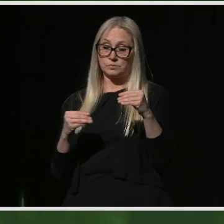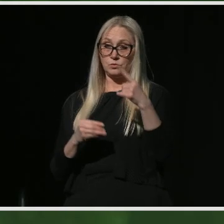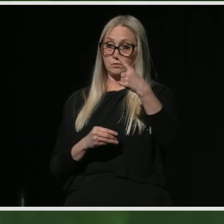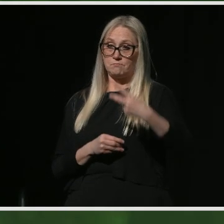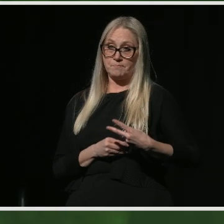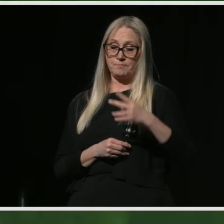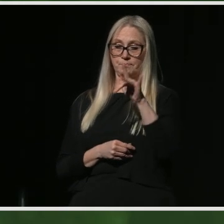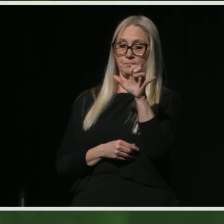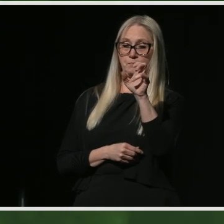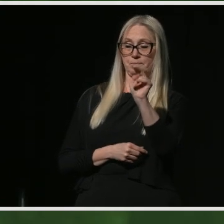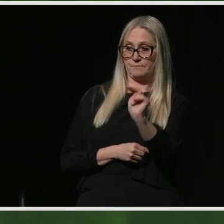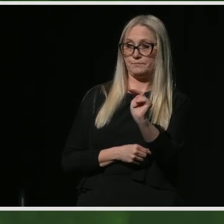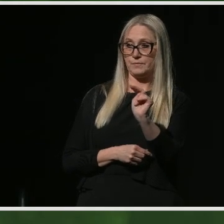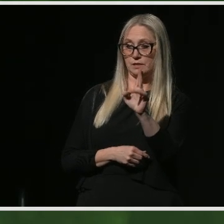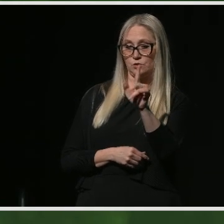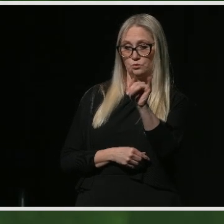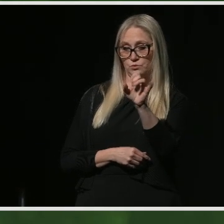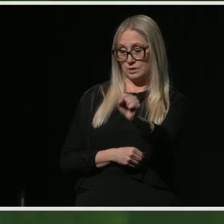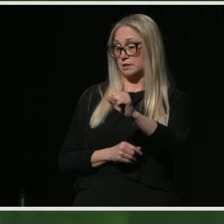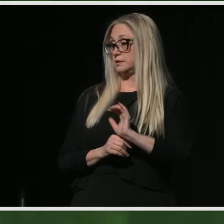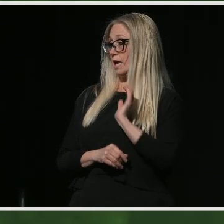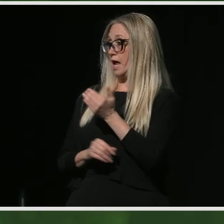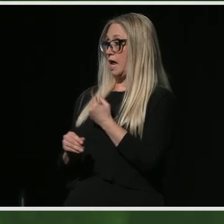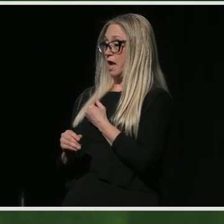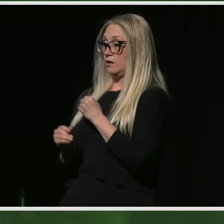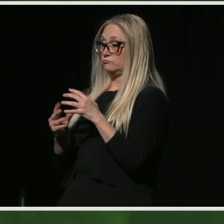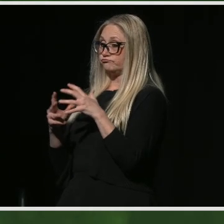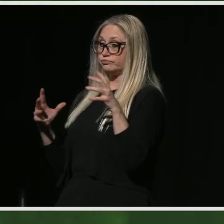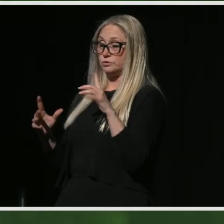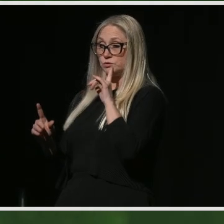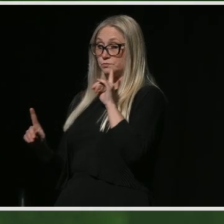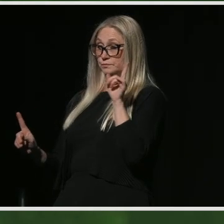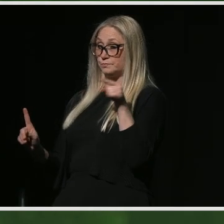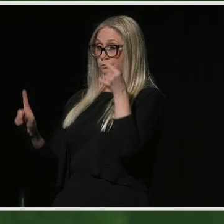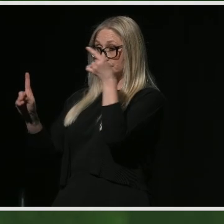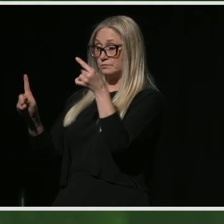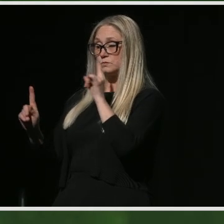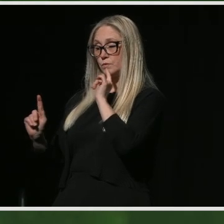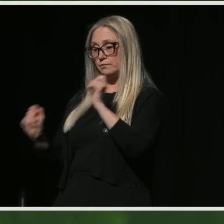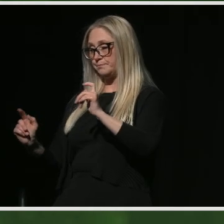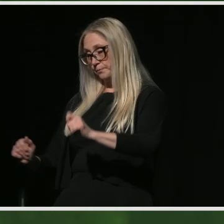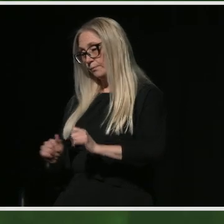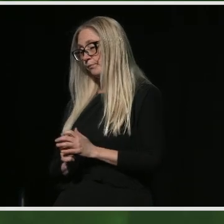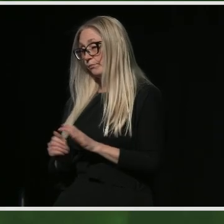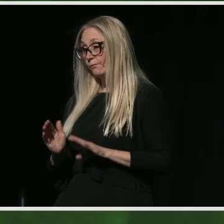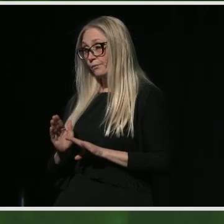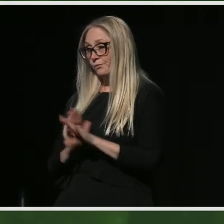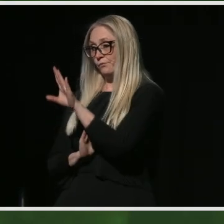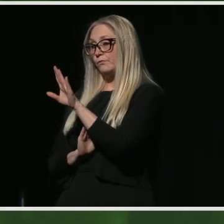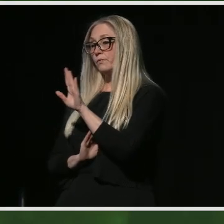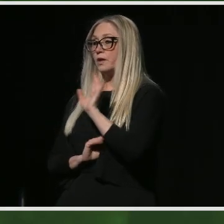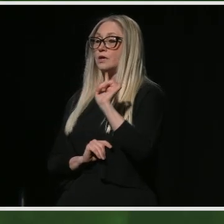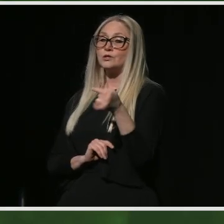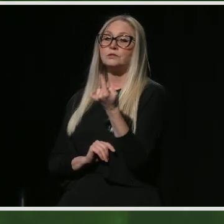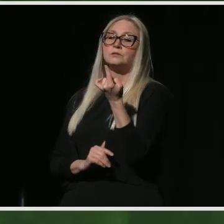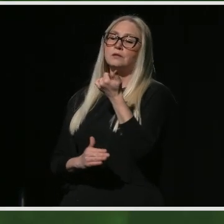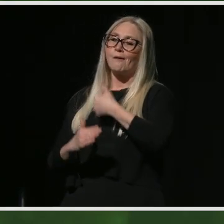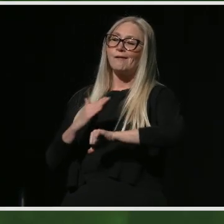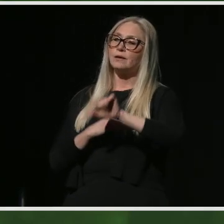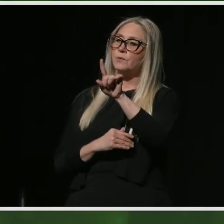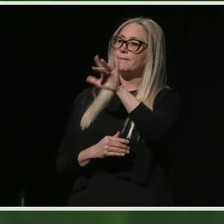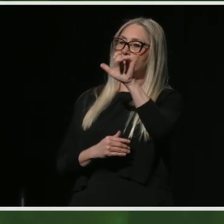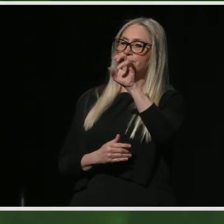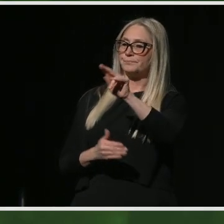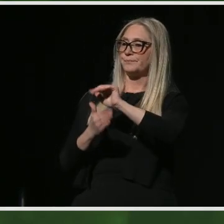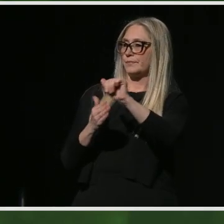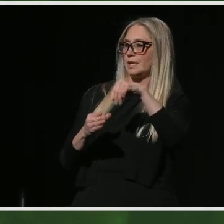Whipnotic. Our growth trajectory is accelerating rapidly, with us doing just under $1 million in sales